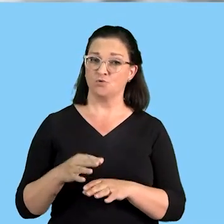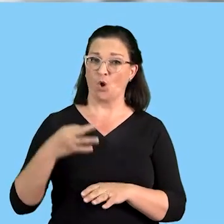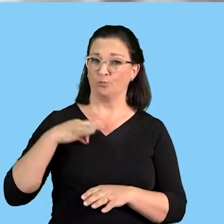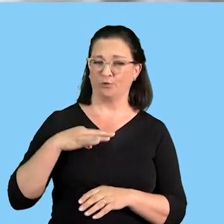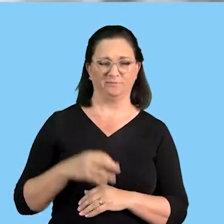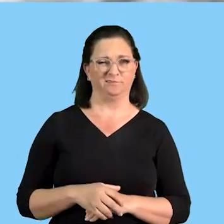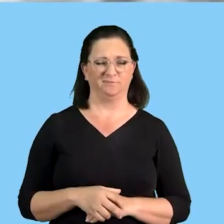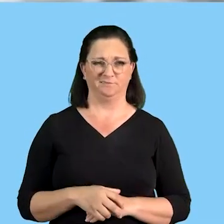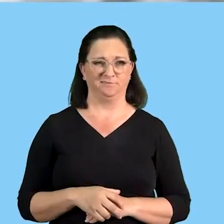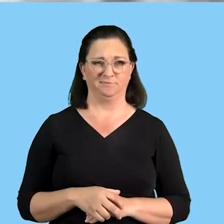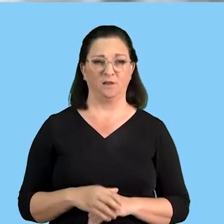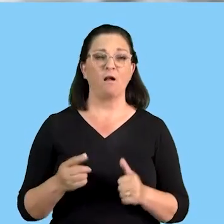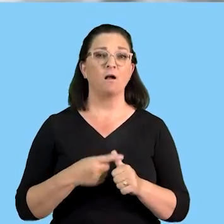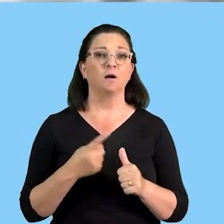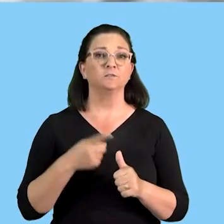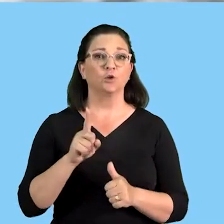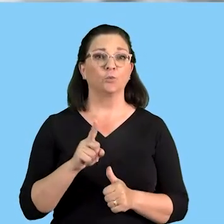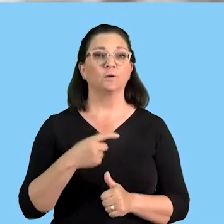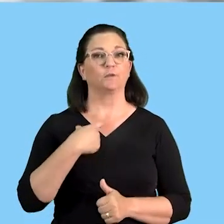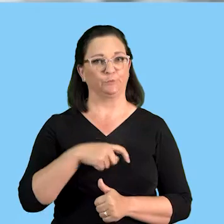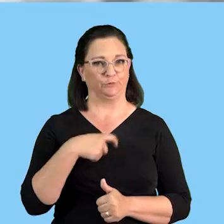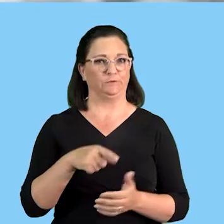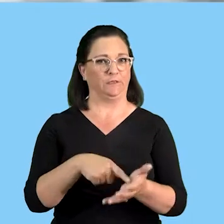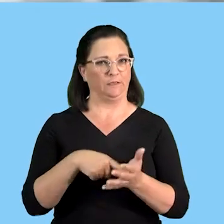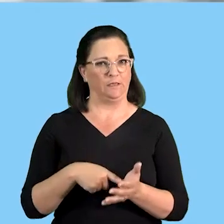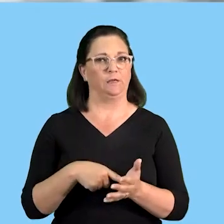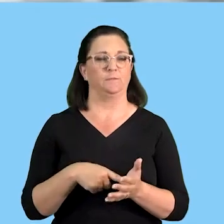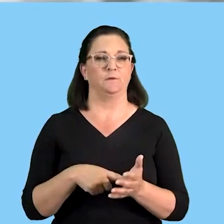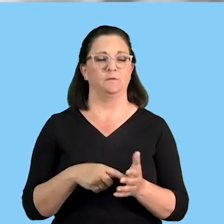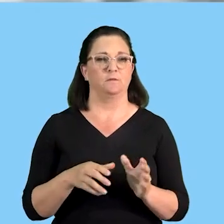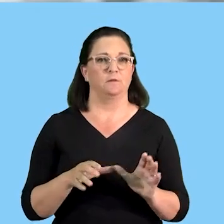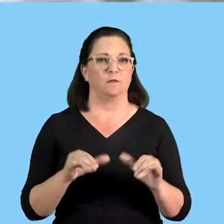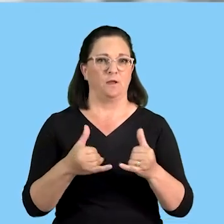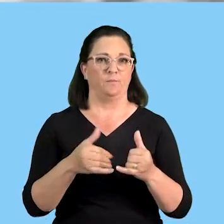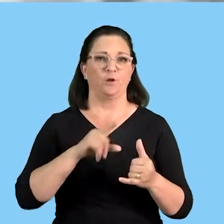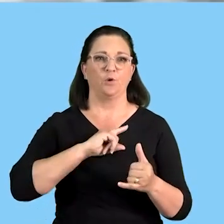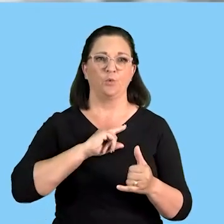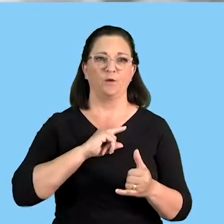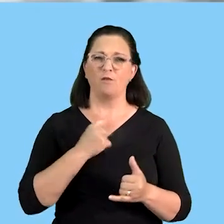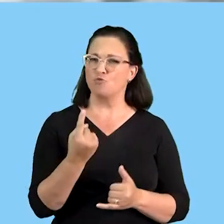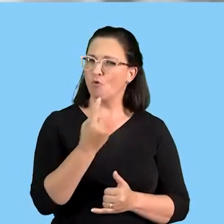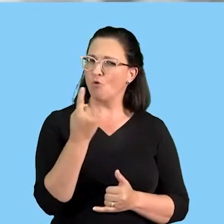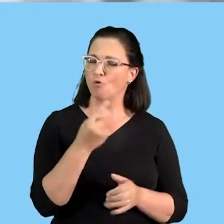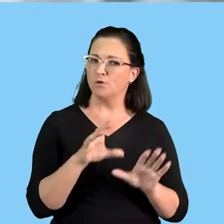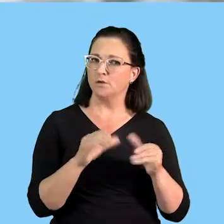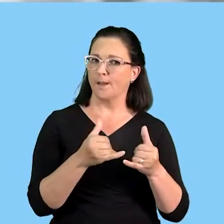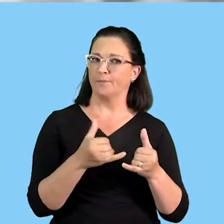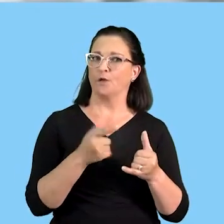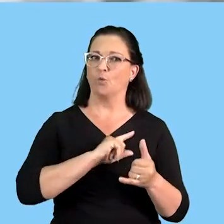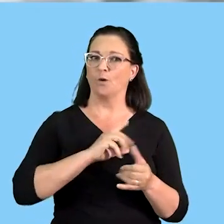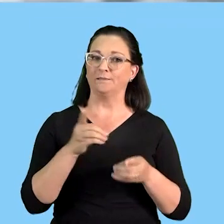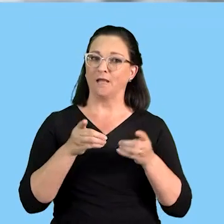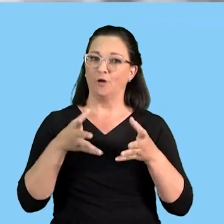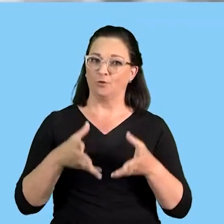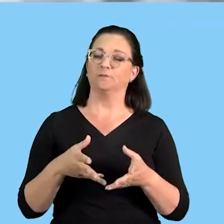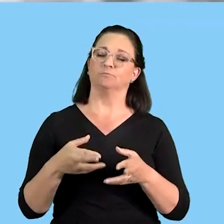company? No, I don't think so. But the answer here is your personal liability company, because this is the only company that would hold